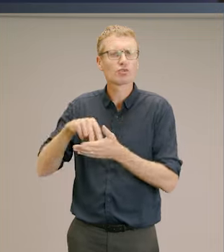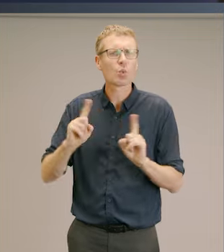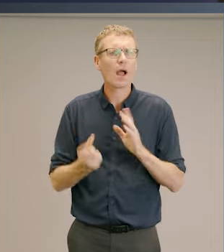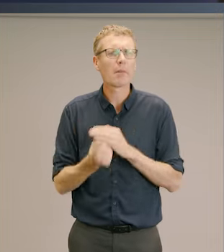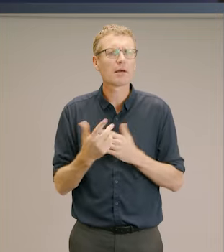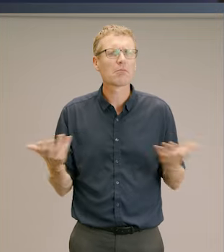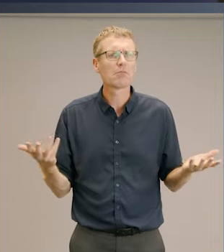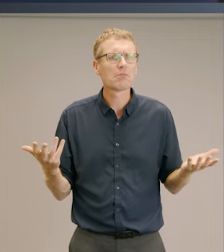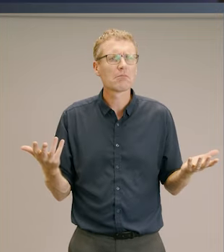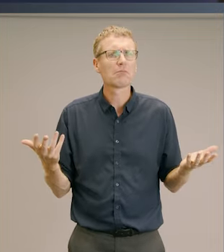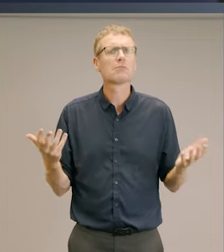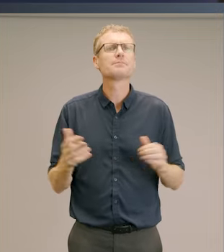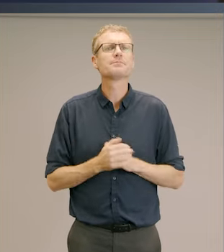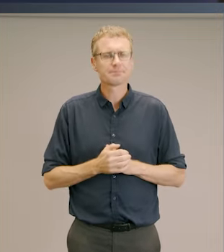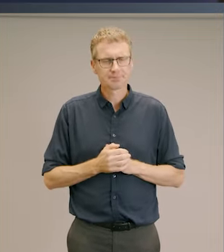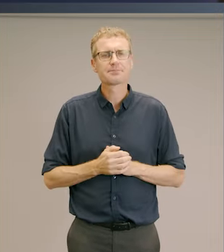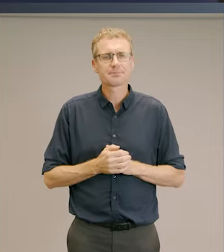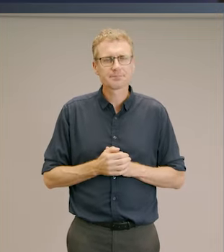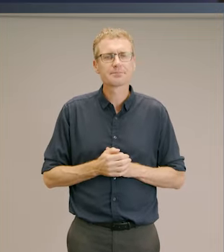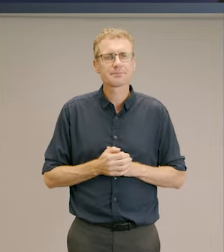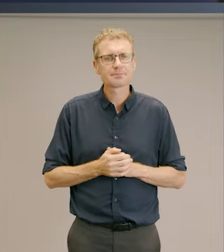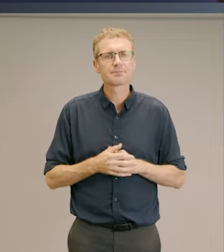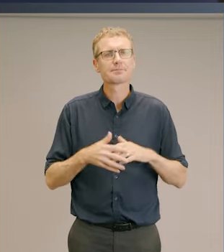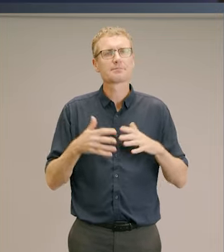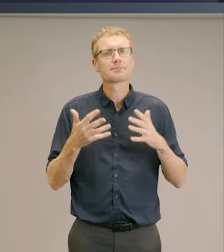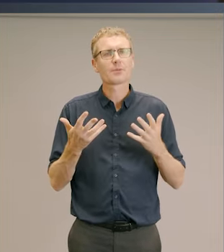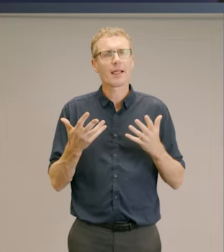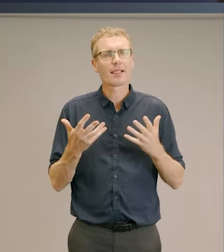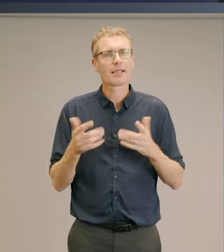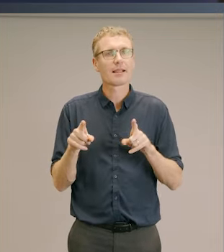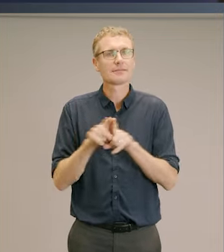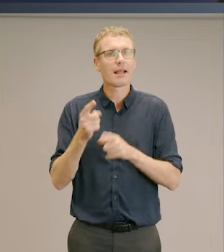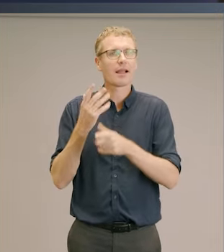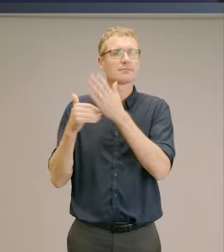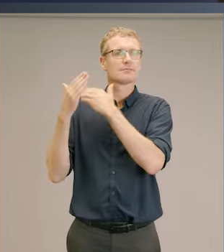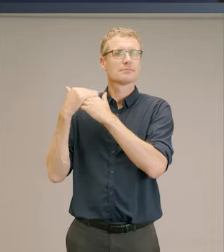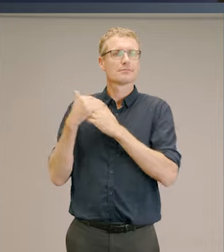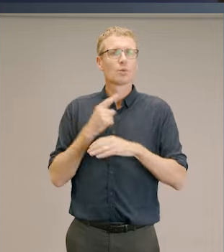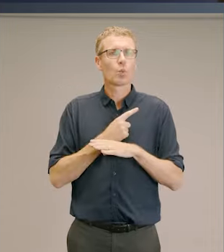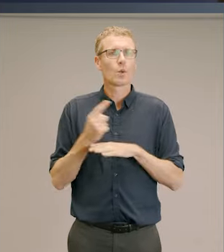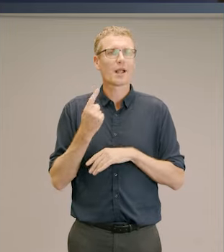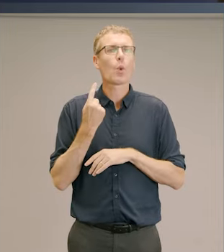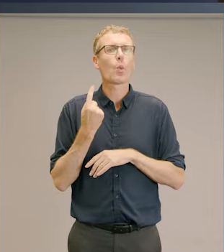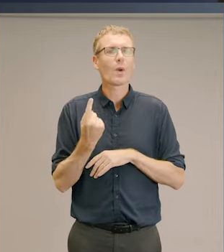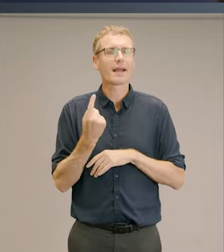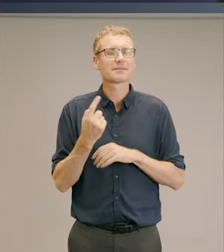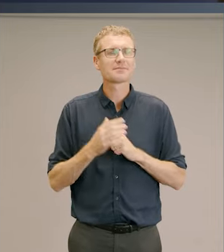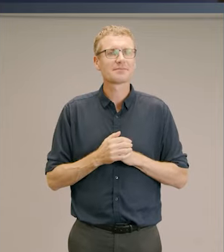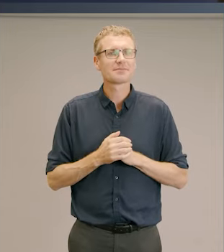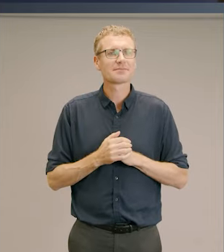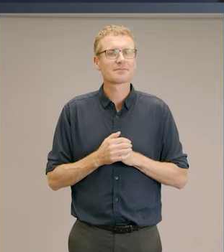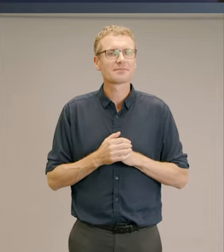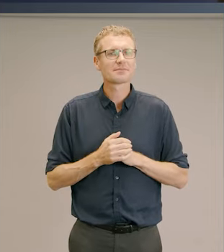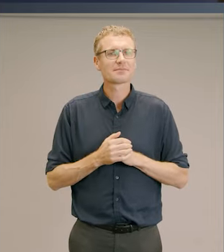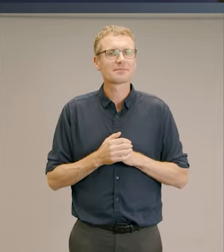be resurrected? What if he wasn't resurrected? Well, the thing is, just like we talked about in week